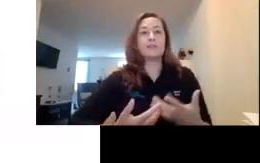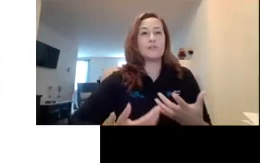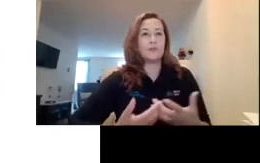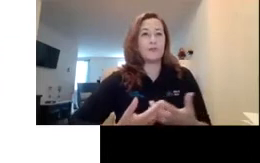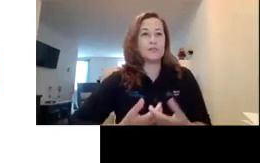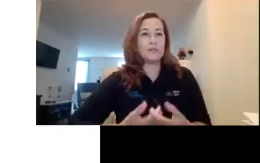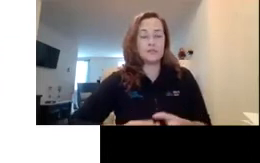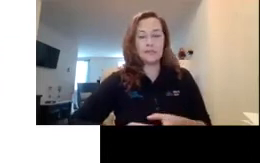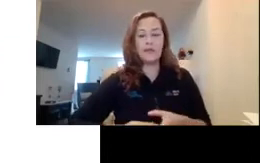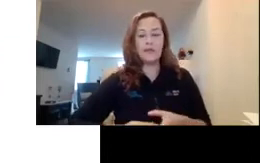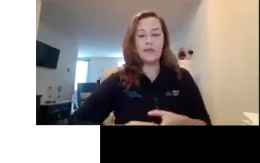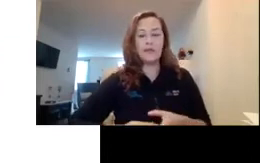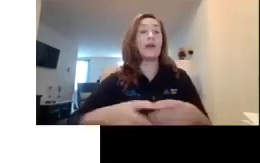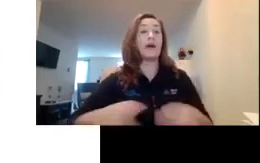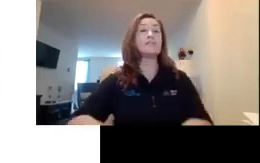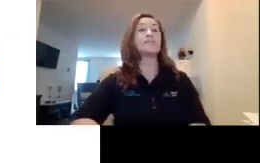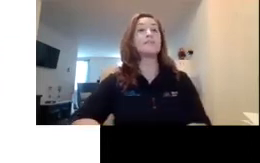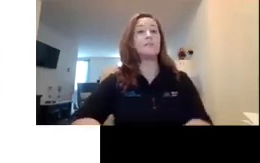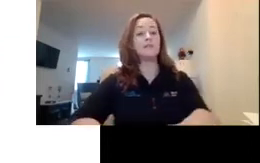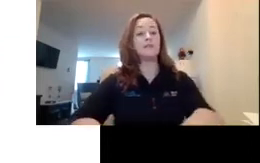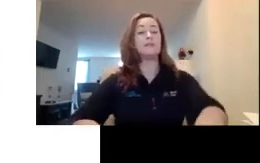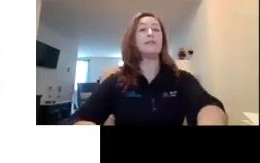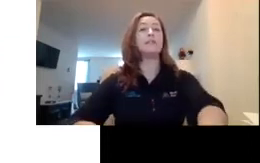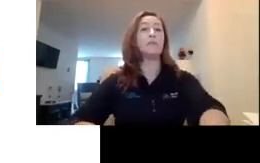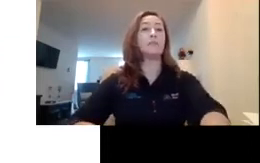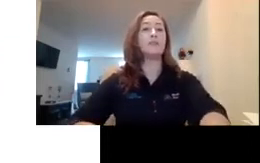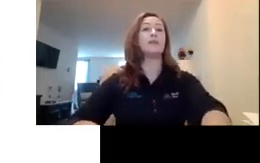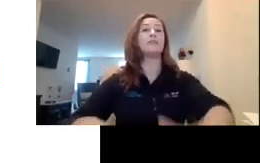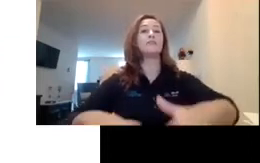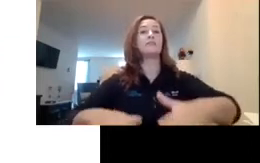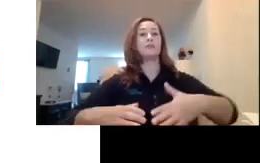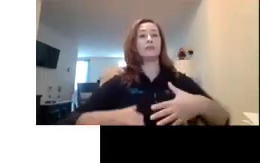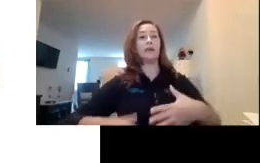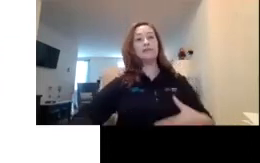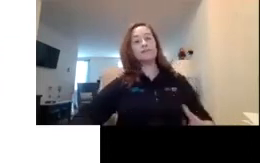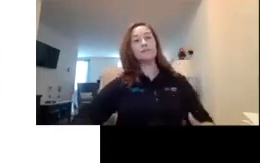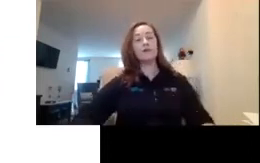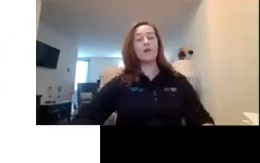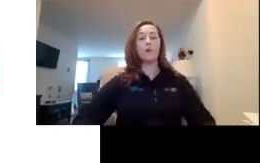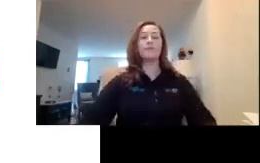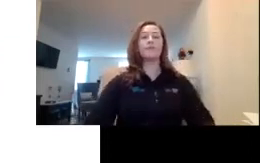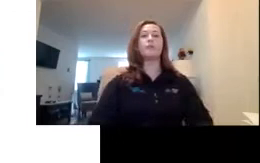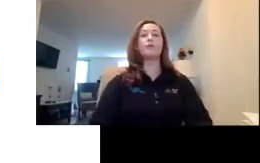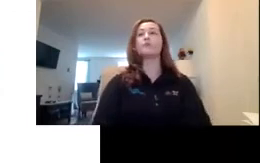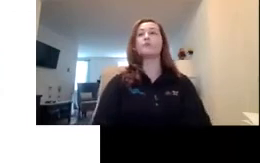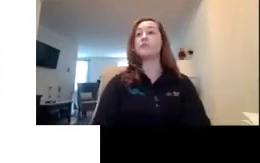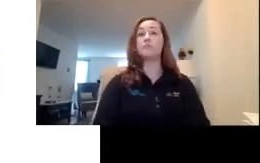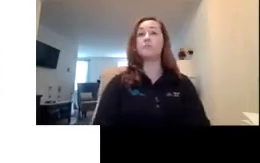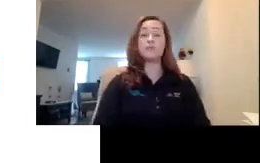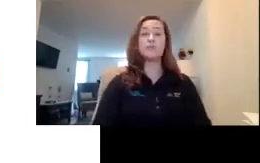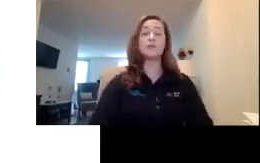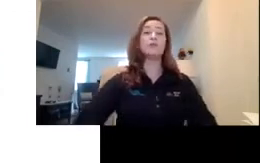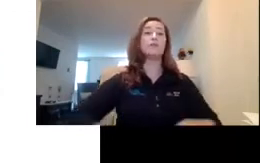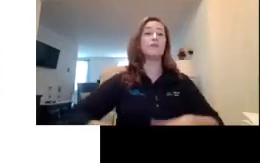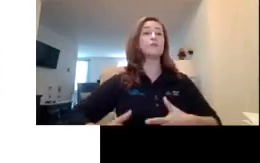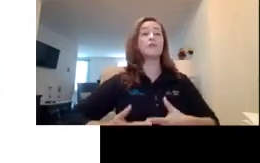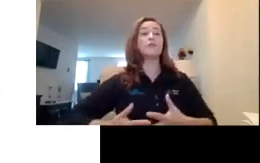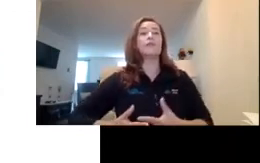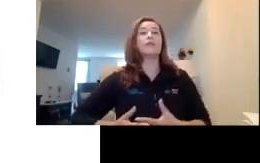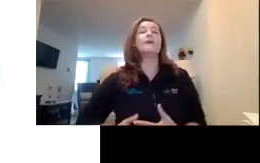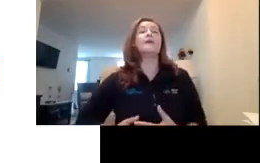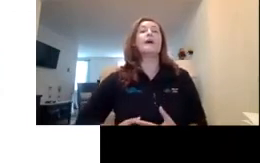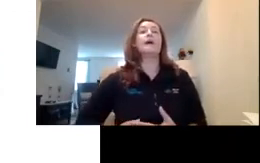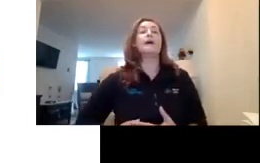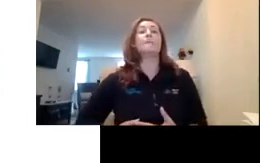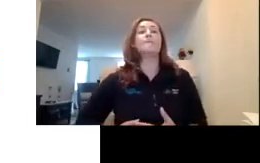deliver services? For us, this means interpreting at the front lines, whether it was in person,